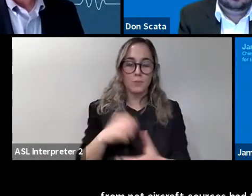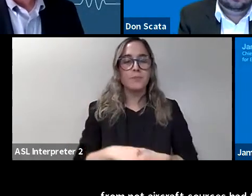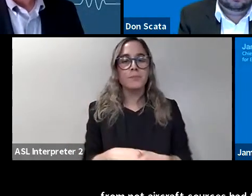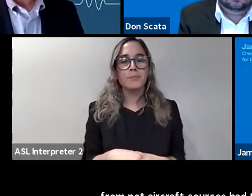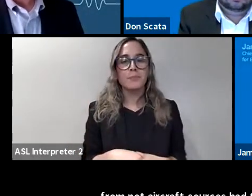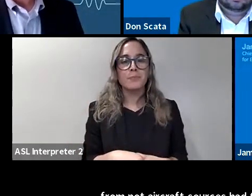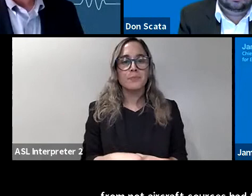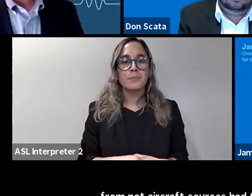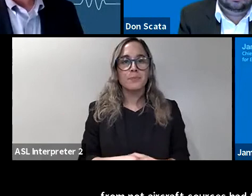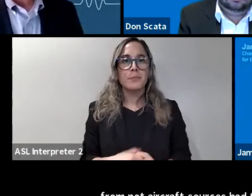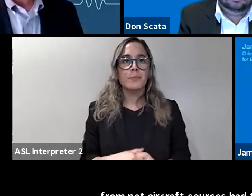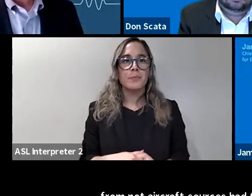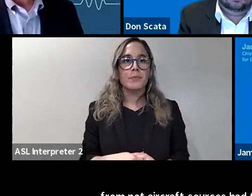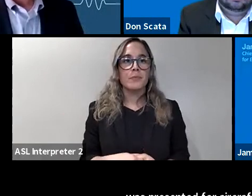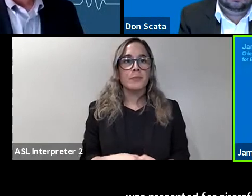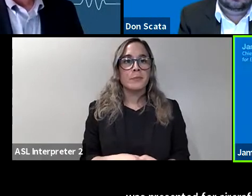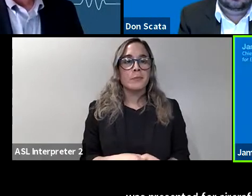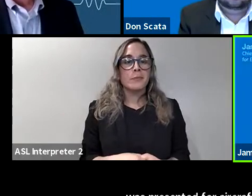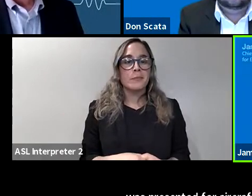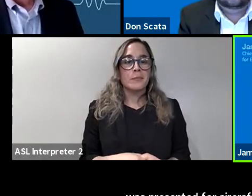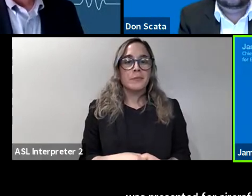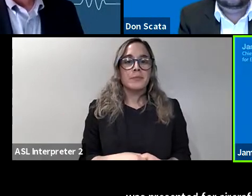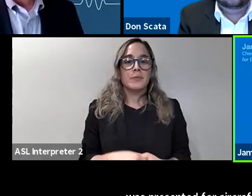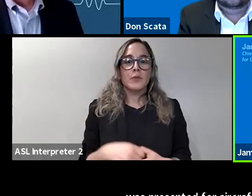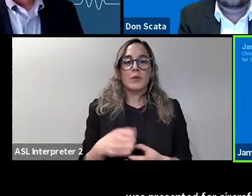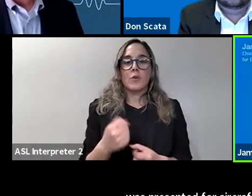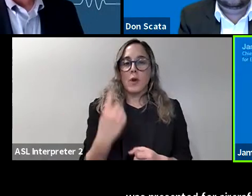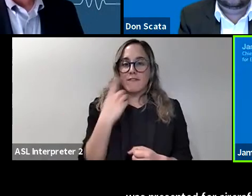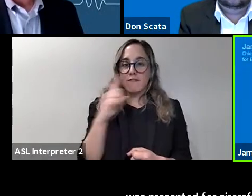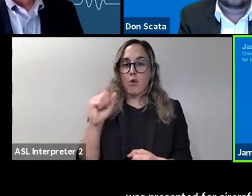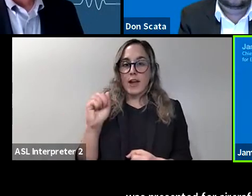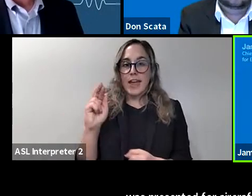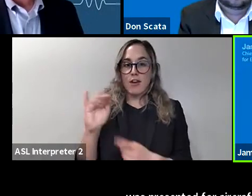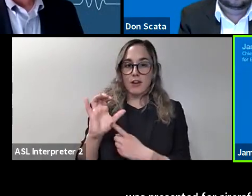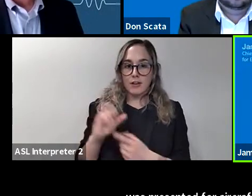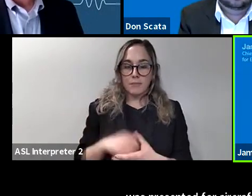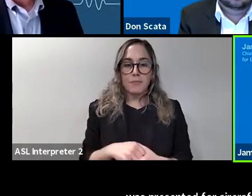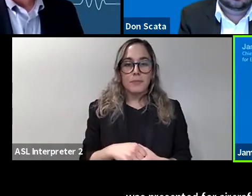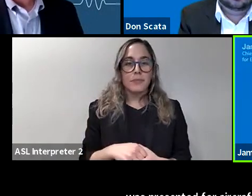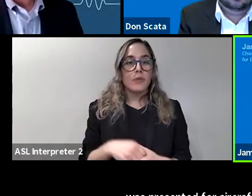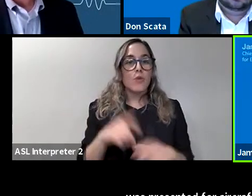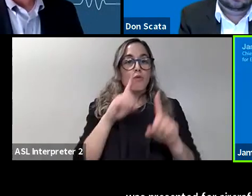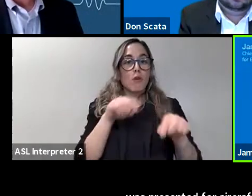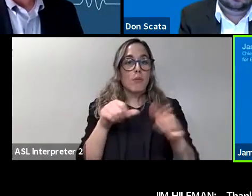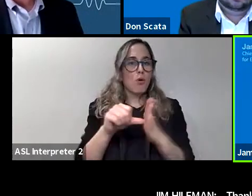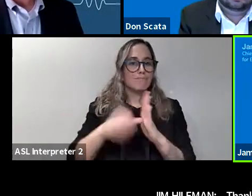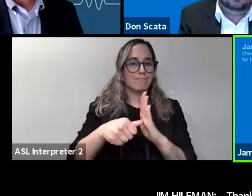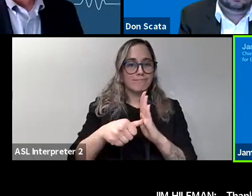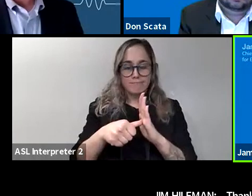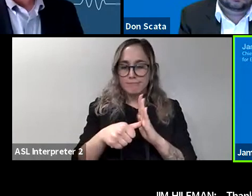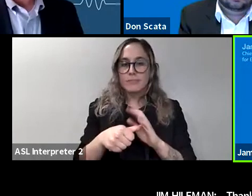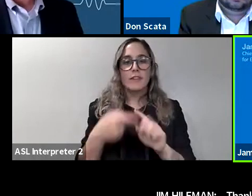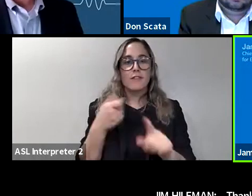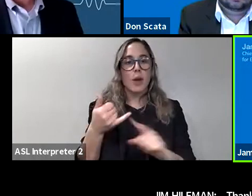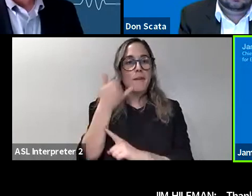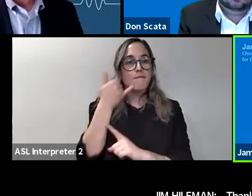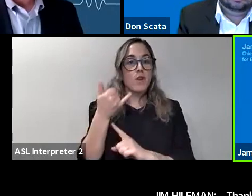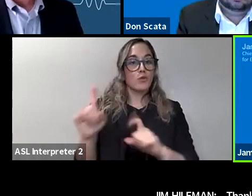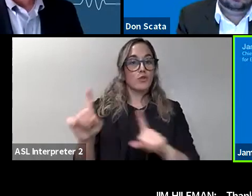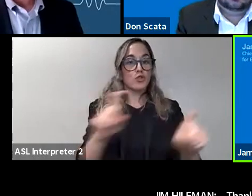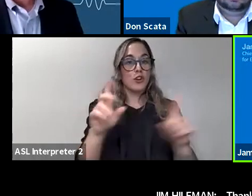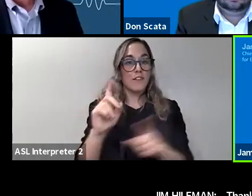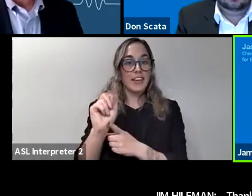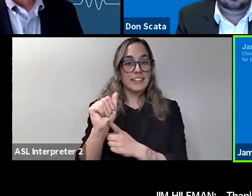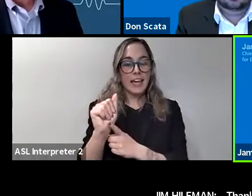Thanks, Joe. Got one here for you, Eric. The report highlights from the phone survey data that